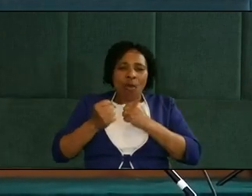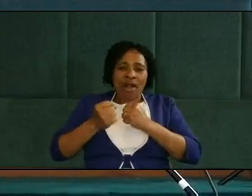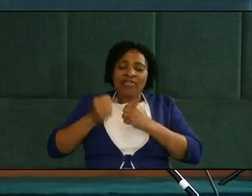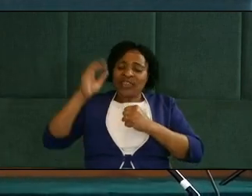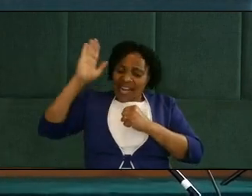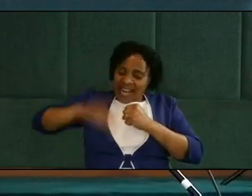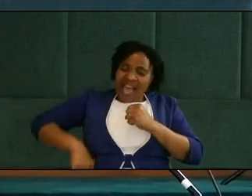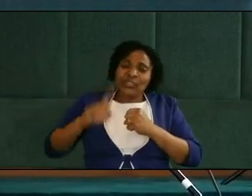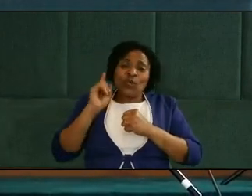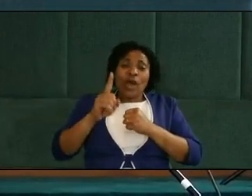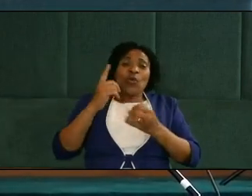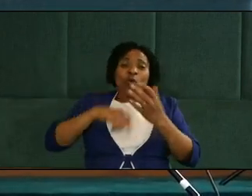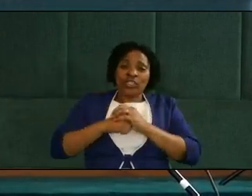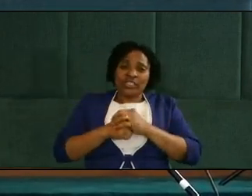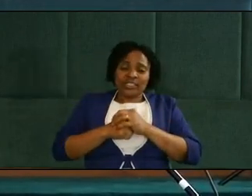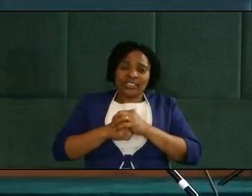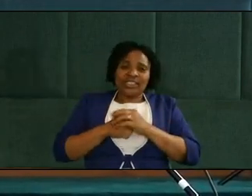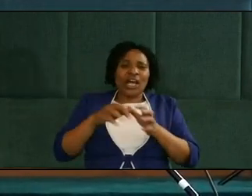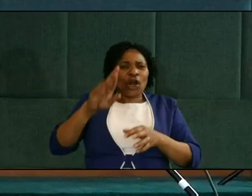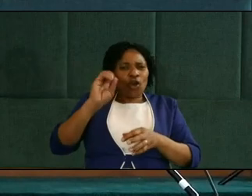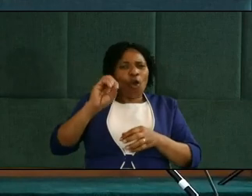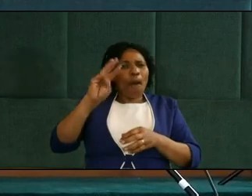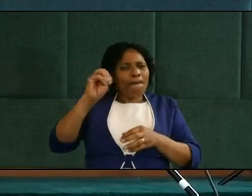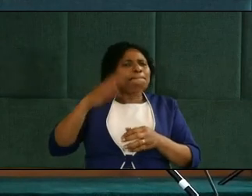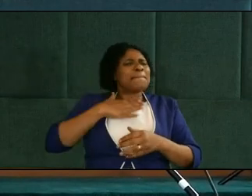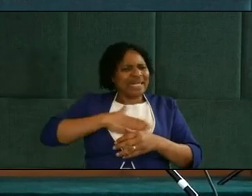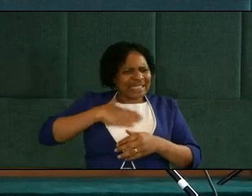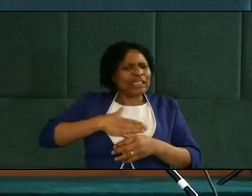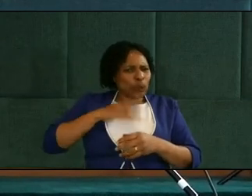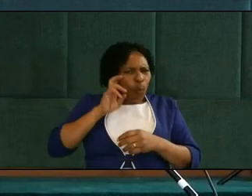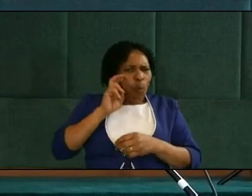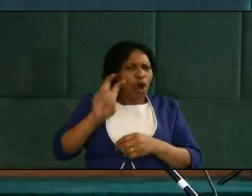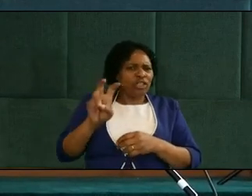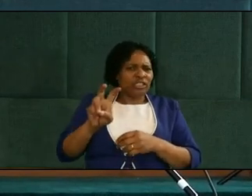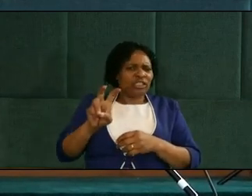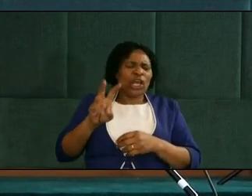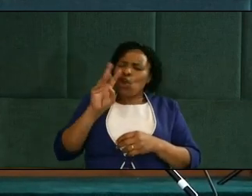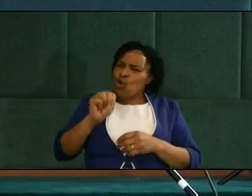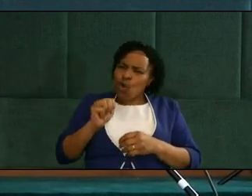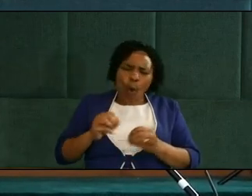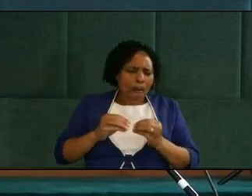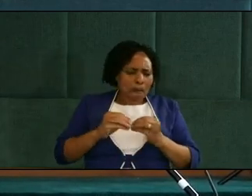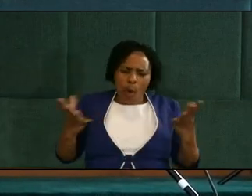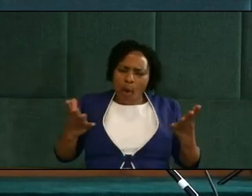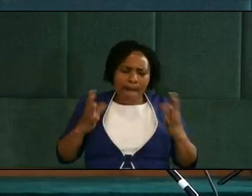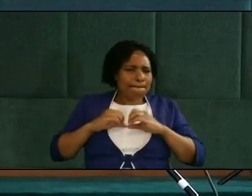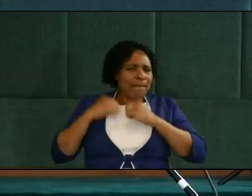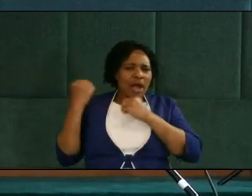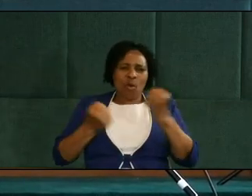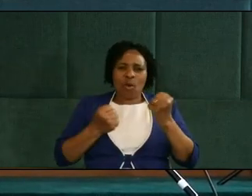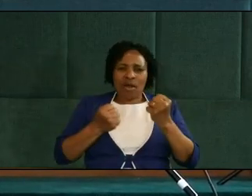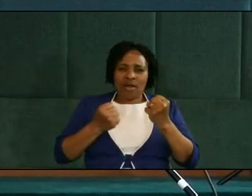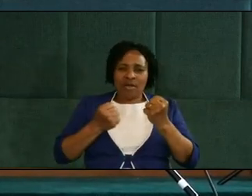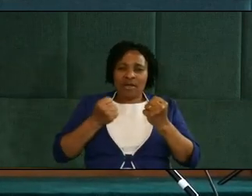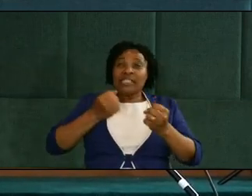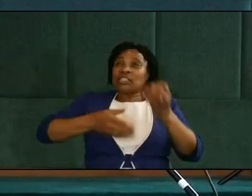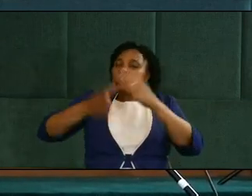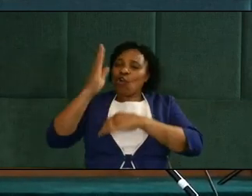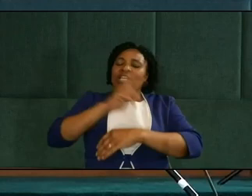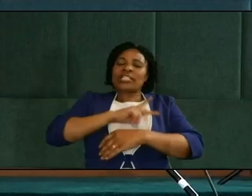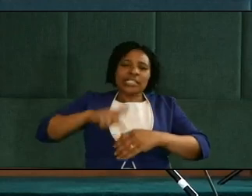Rome. Watch the preacher. There will be no more world power. The next world power that will rule is God's